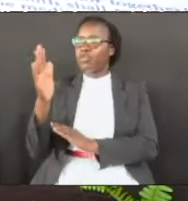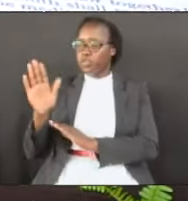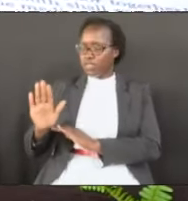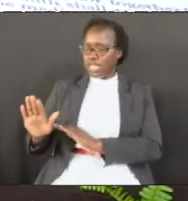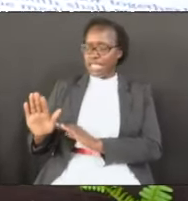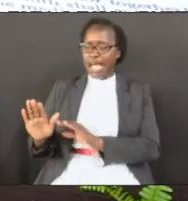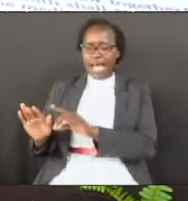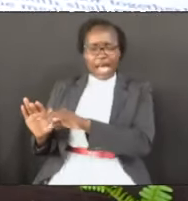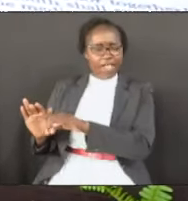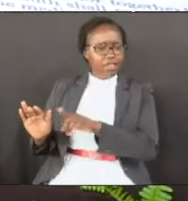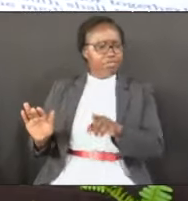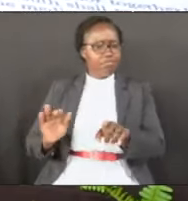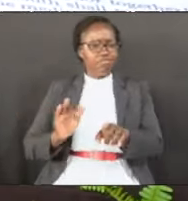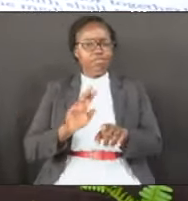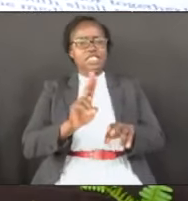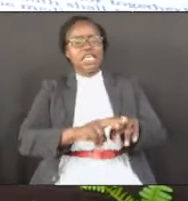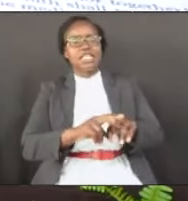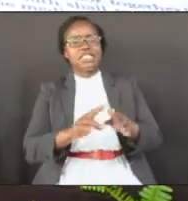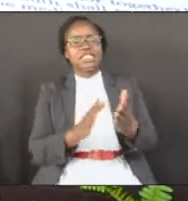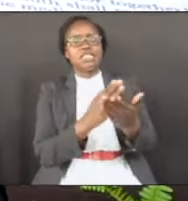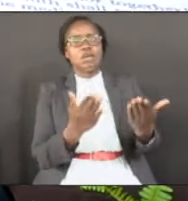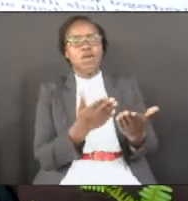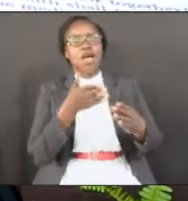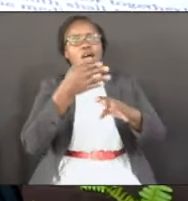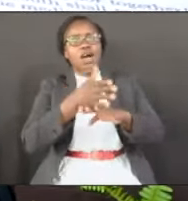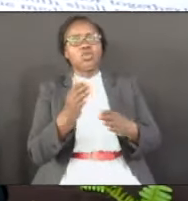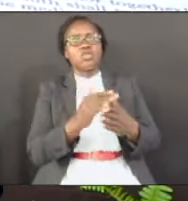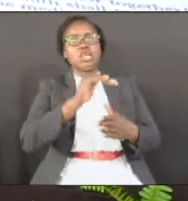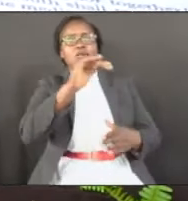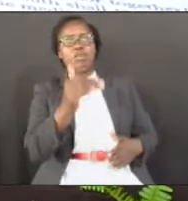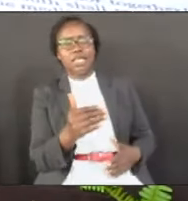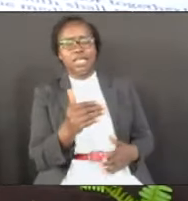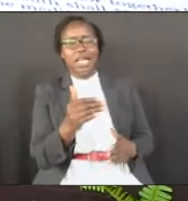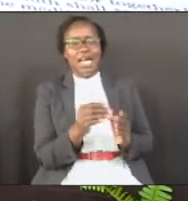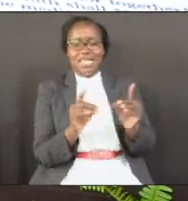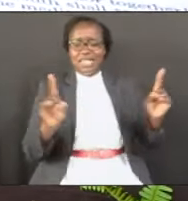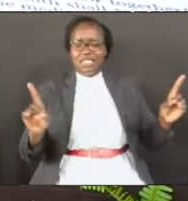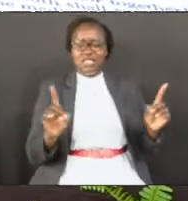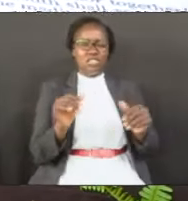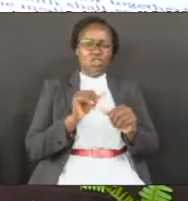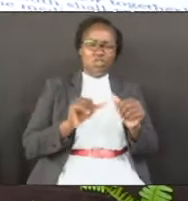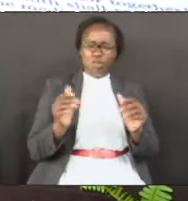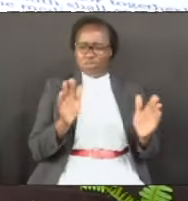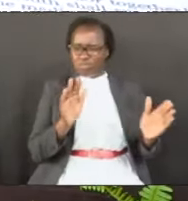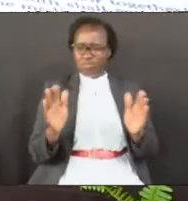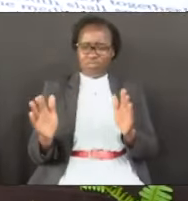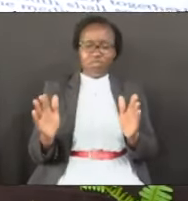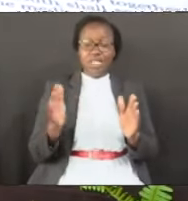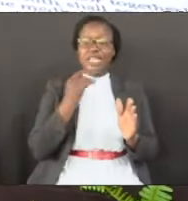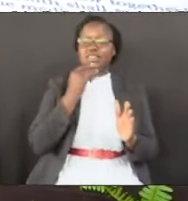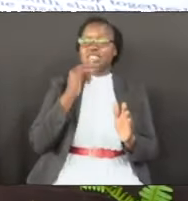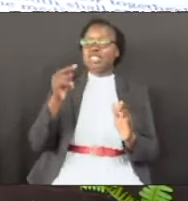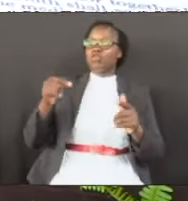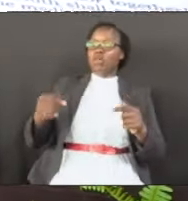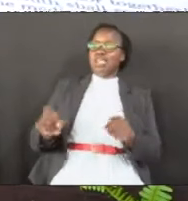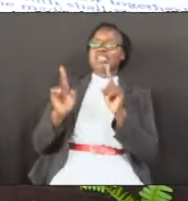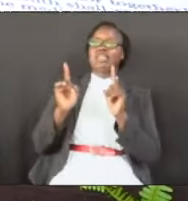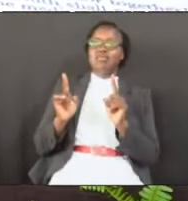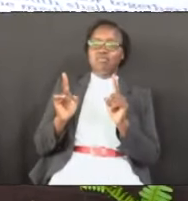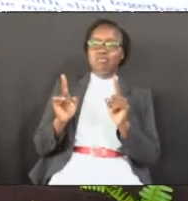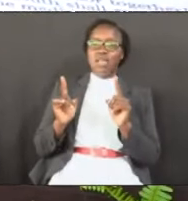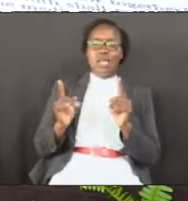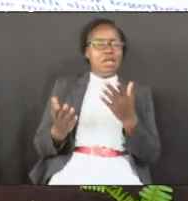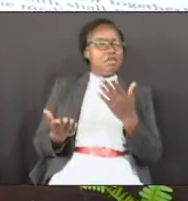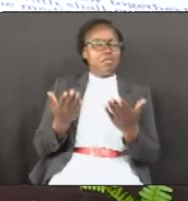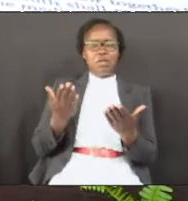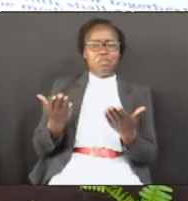she went and sat down across from him at a distance of about a bow shot. For she said to herself, "Let me not see